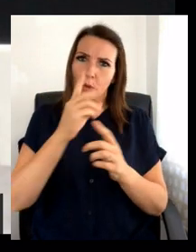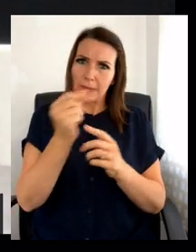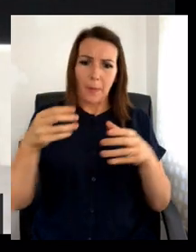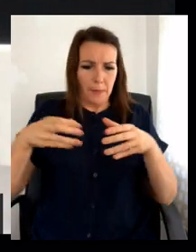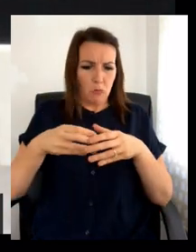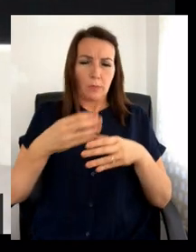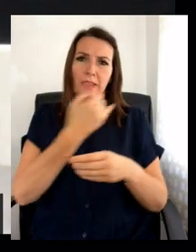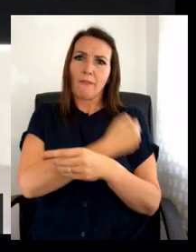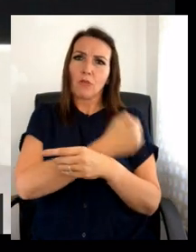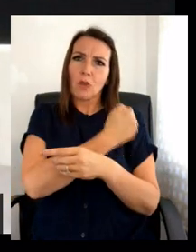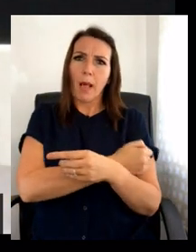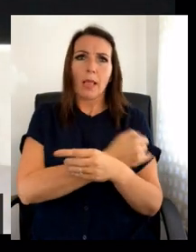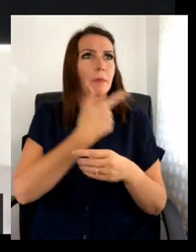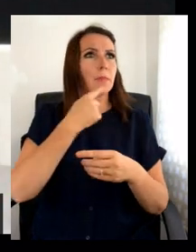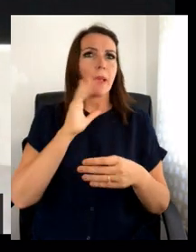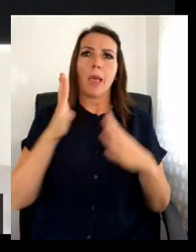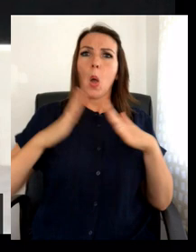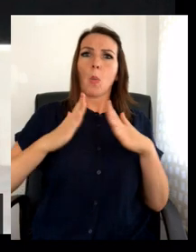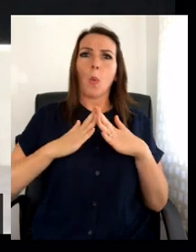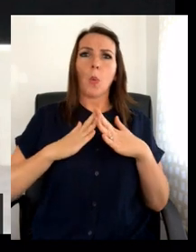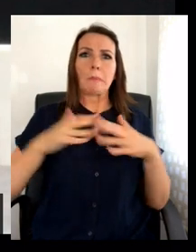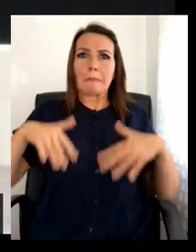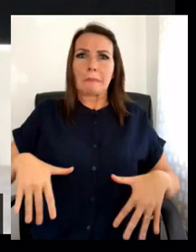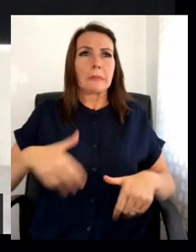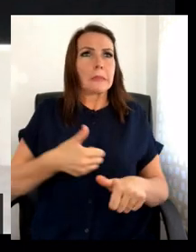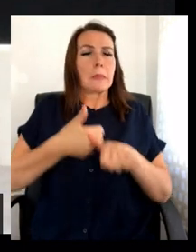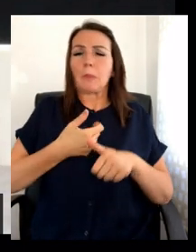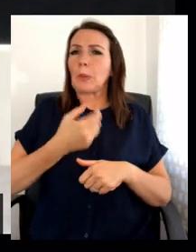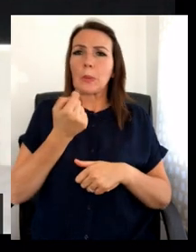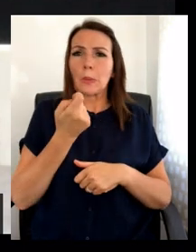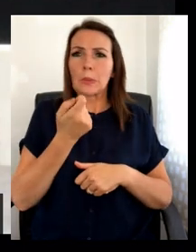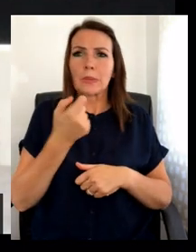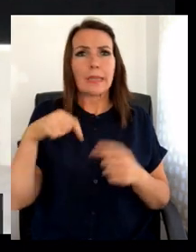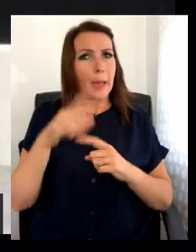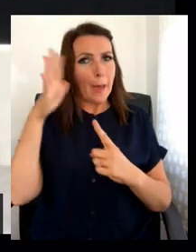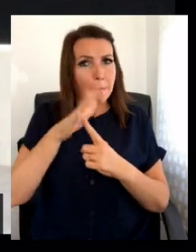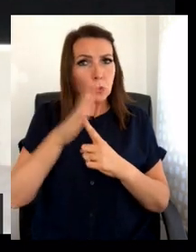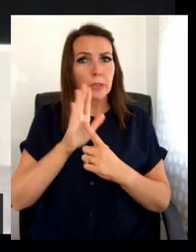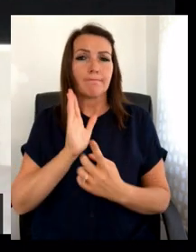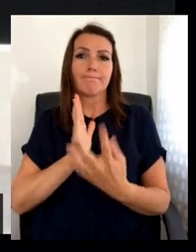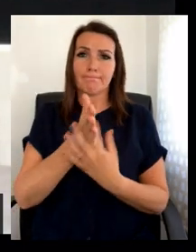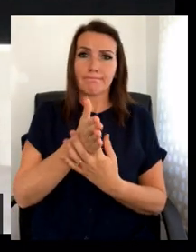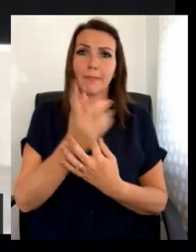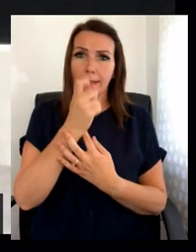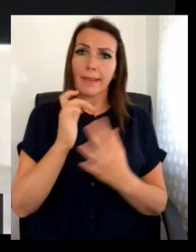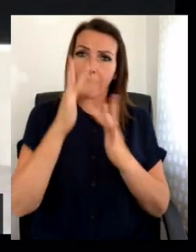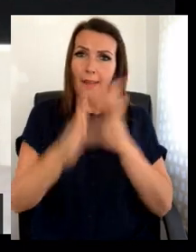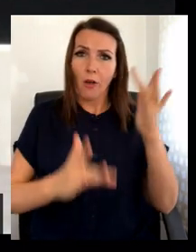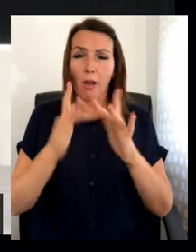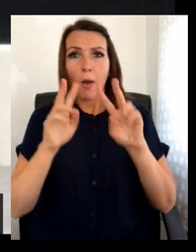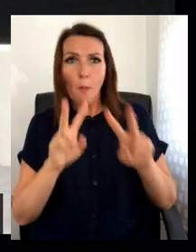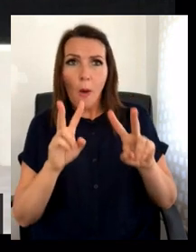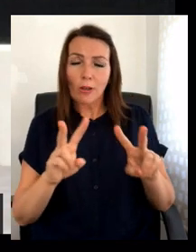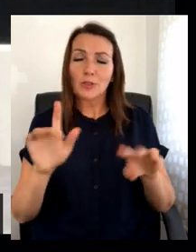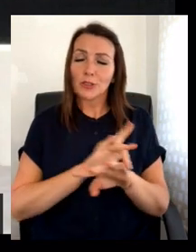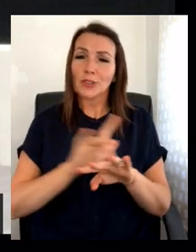at home in less supportive environments, you know, it's such an important thing to have these spaces. So anyway, this piece is